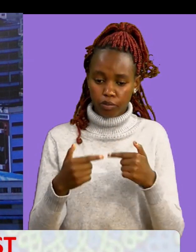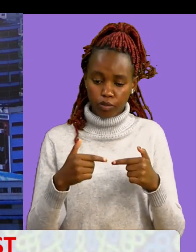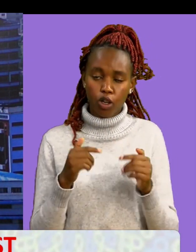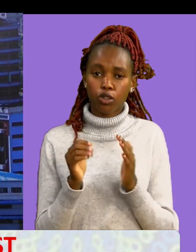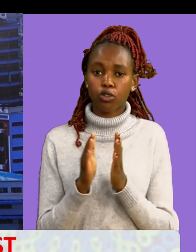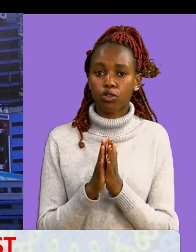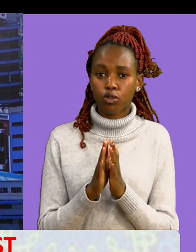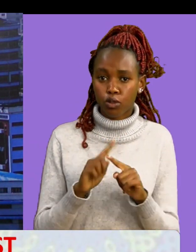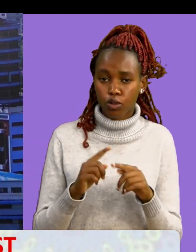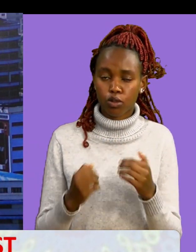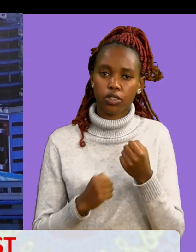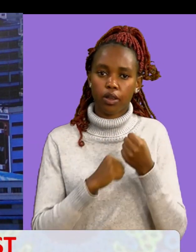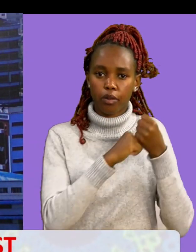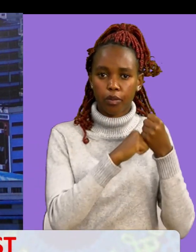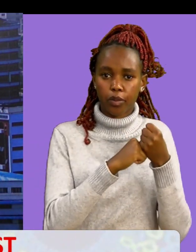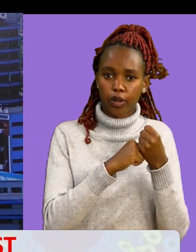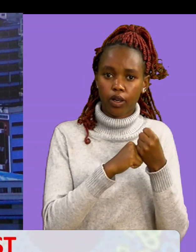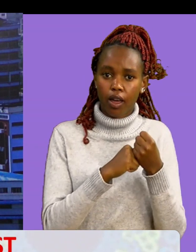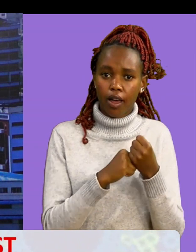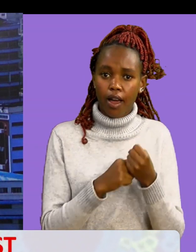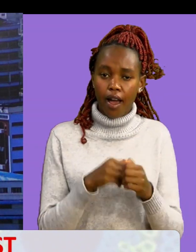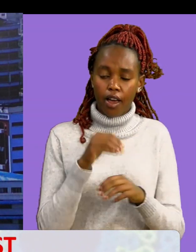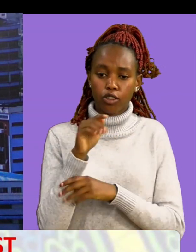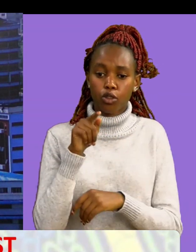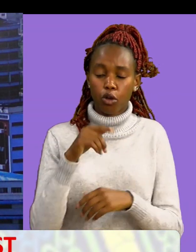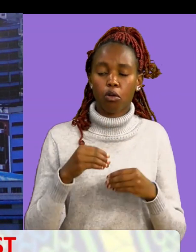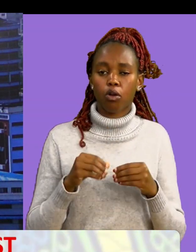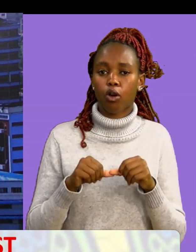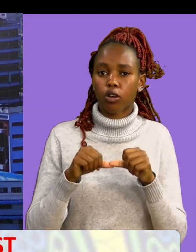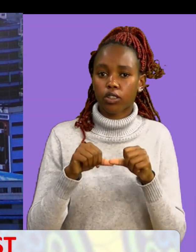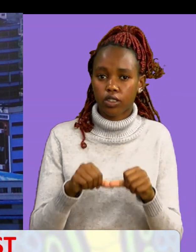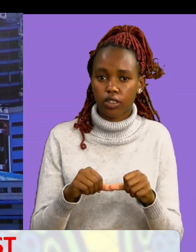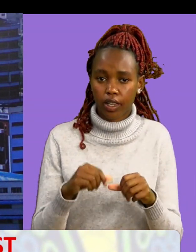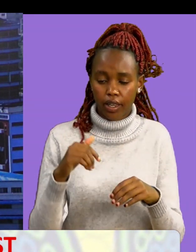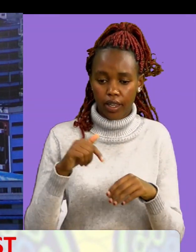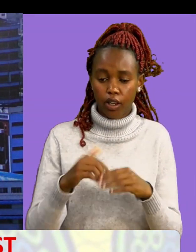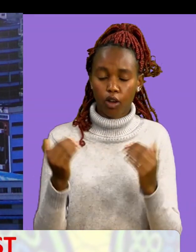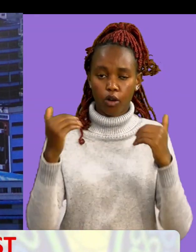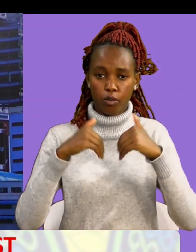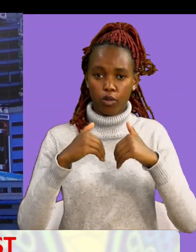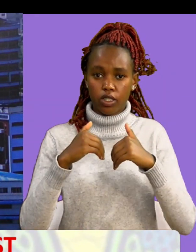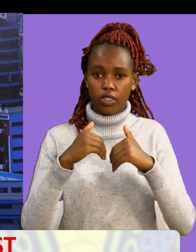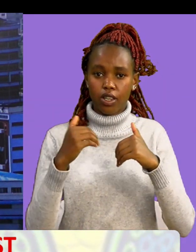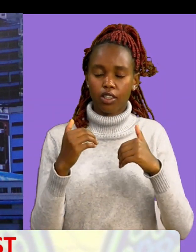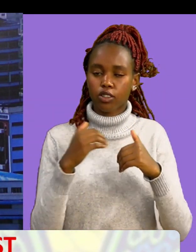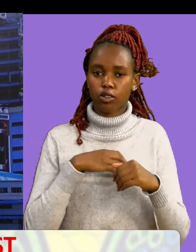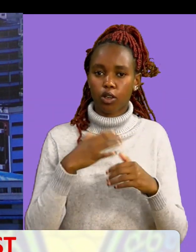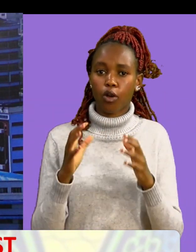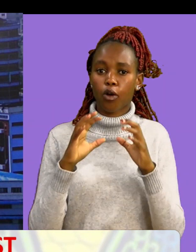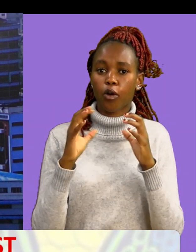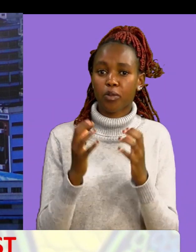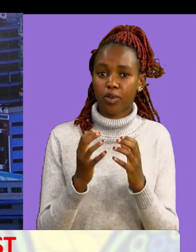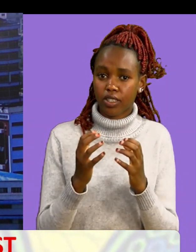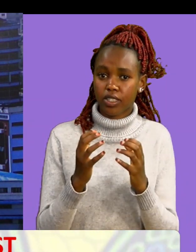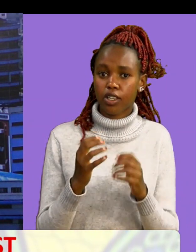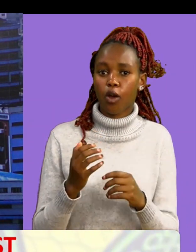cannot afford to continue with a community where we are leaving others behind. So we are not leaving anyone